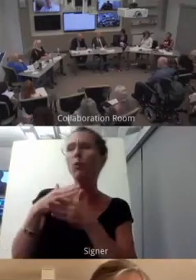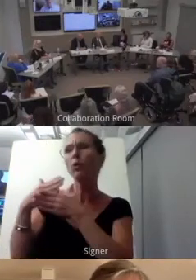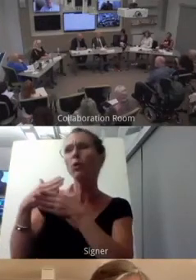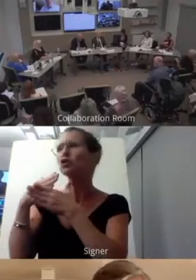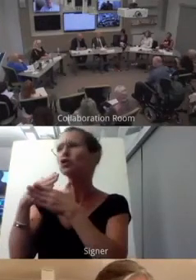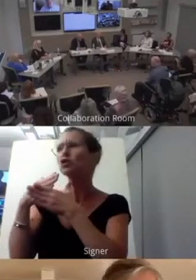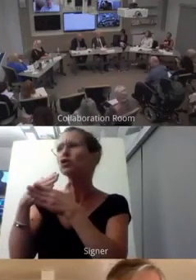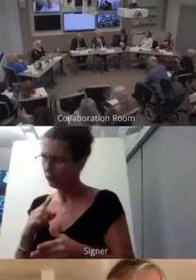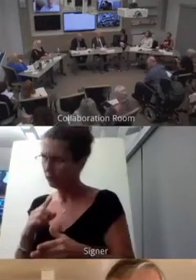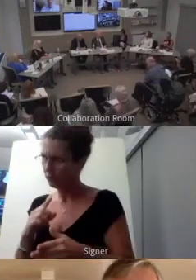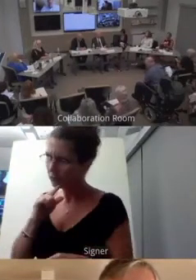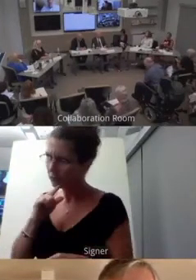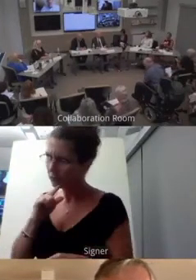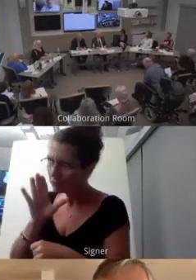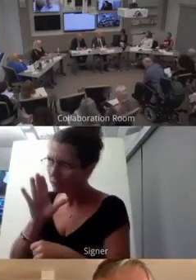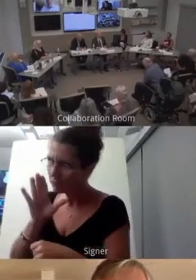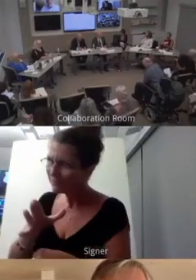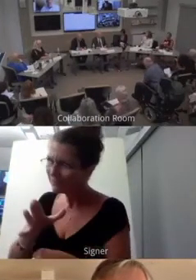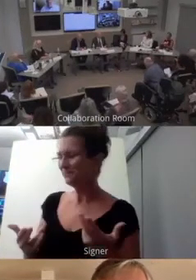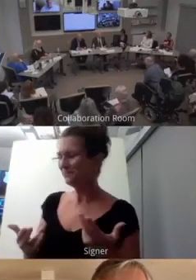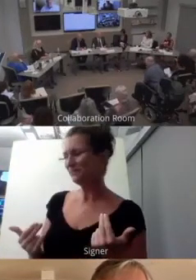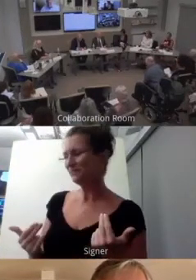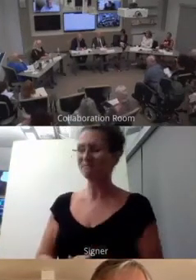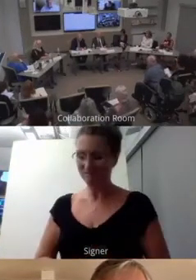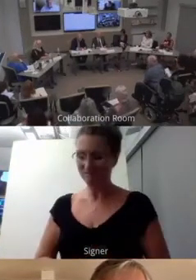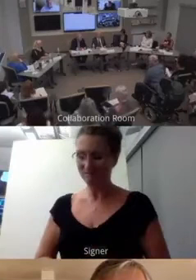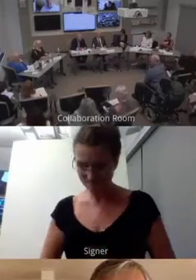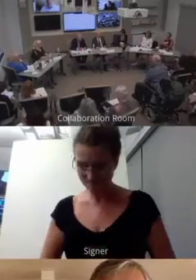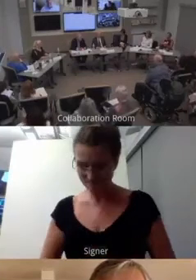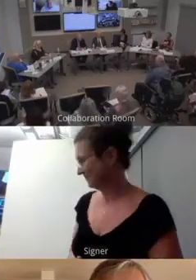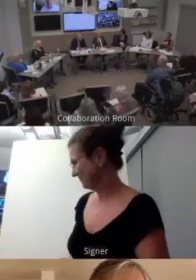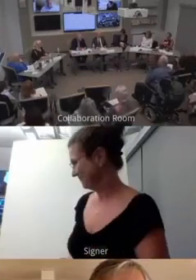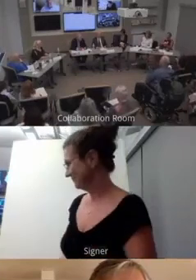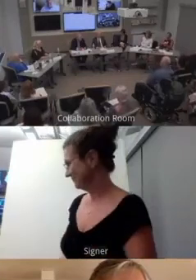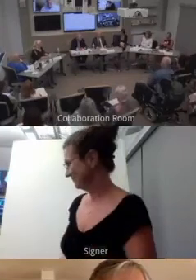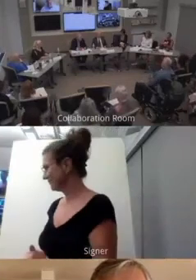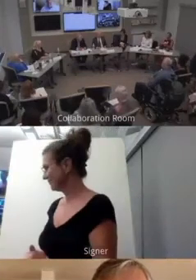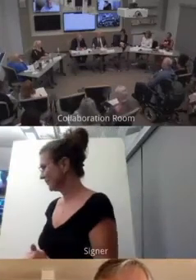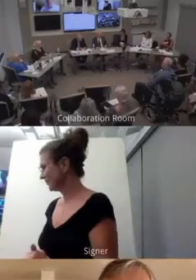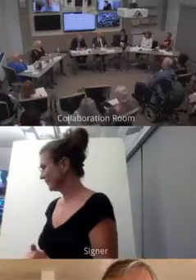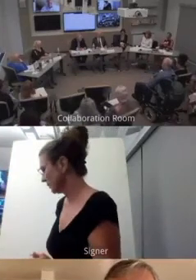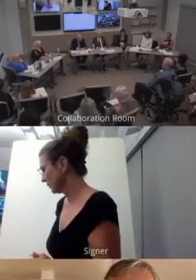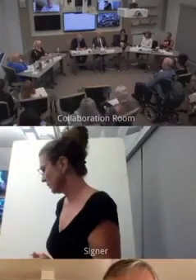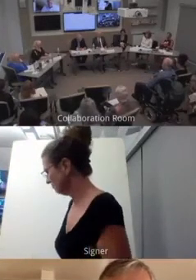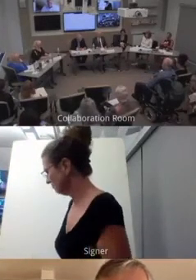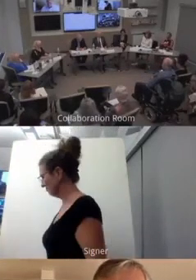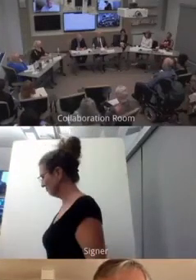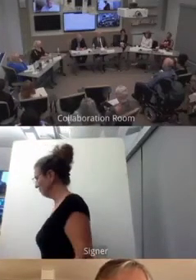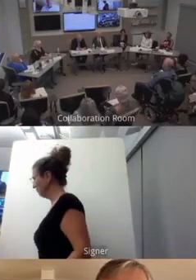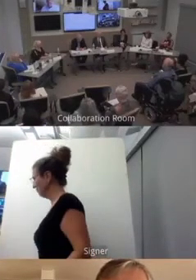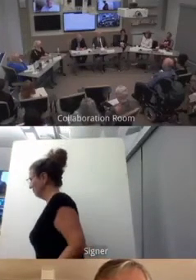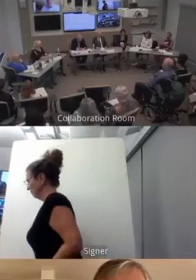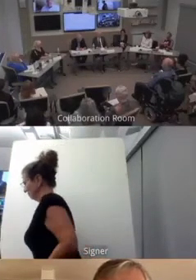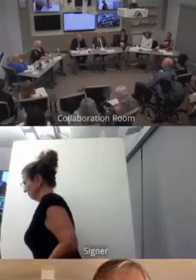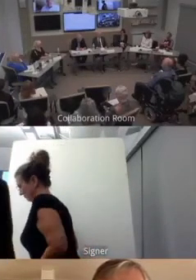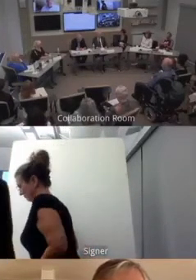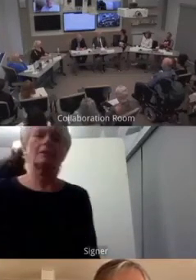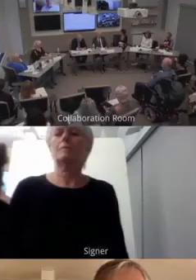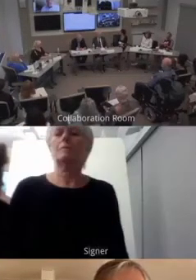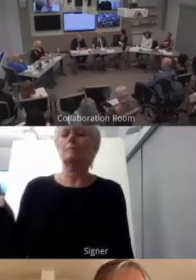from the U.S. is actually a Canadian from Saskatchewan who's moved to